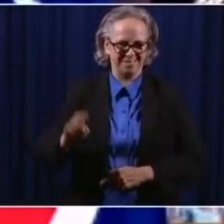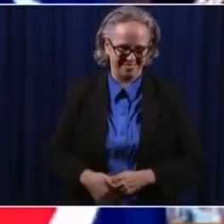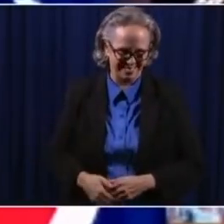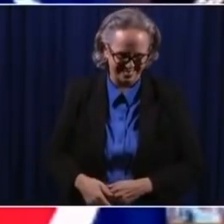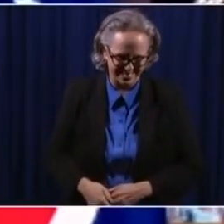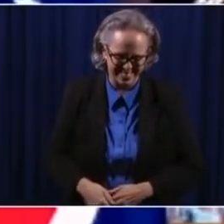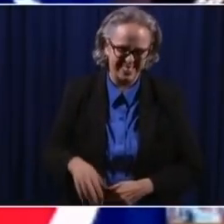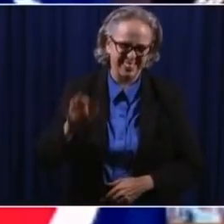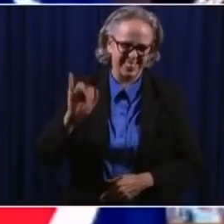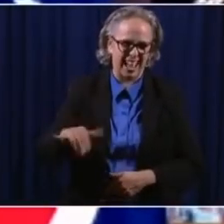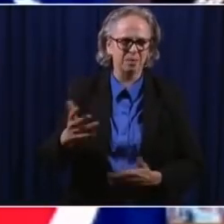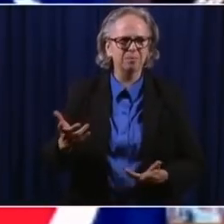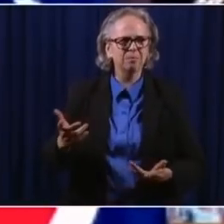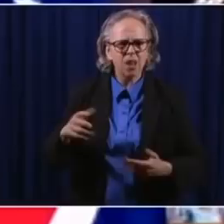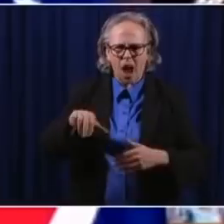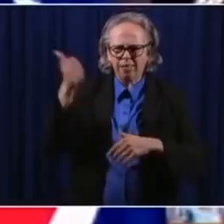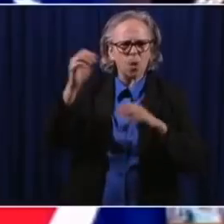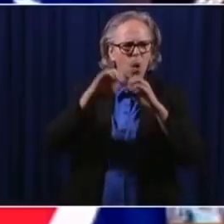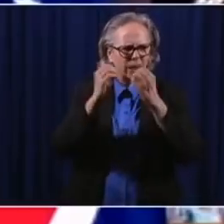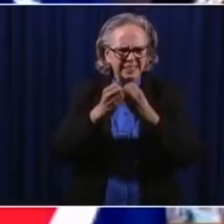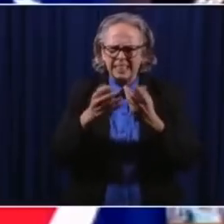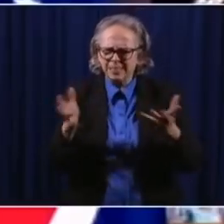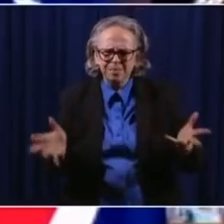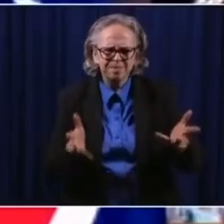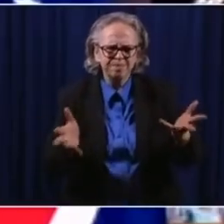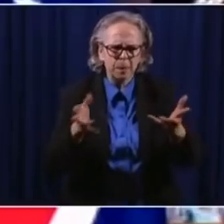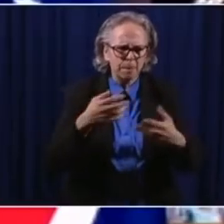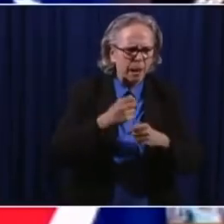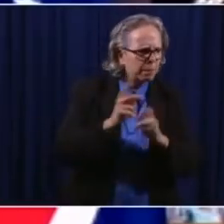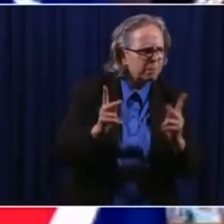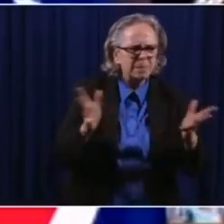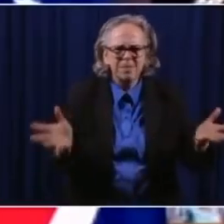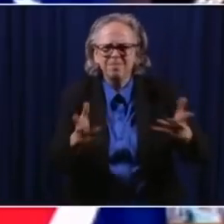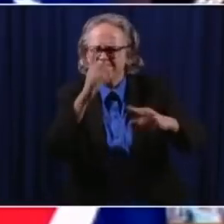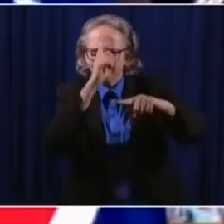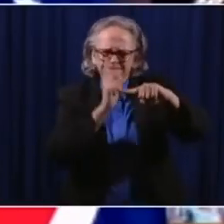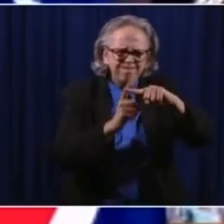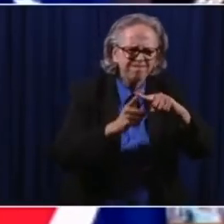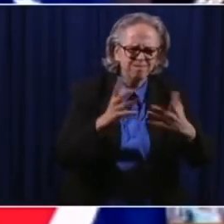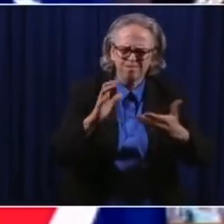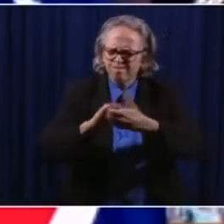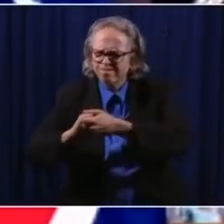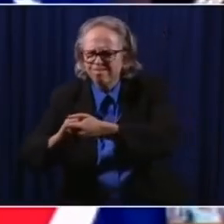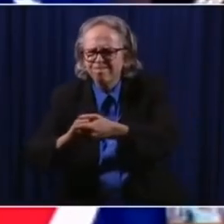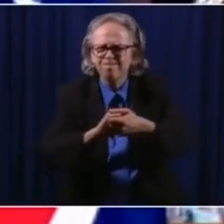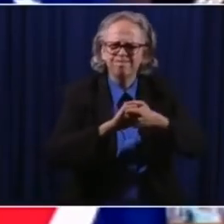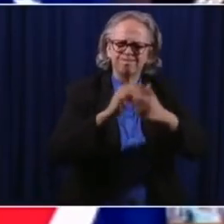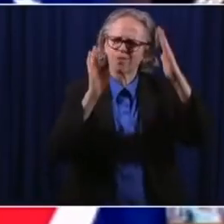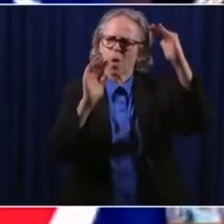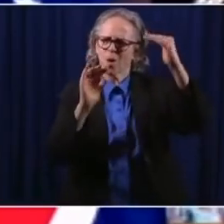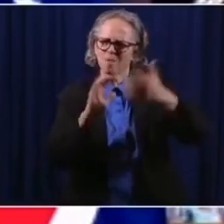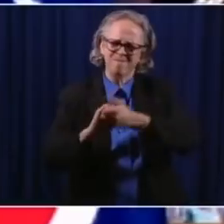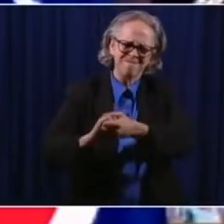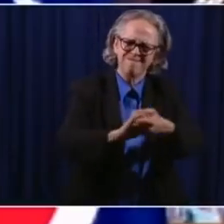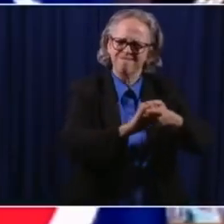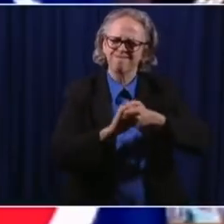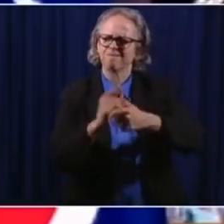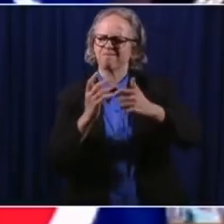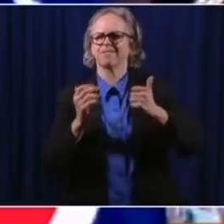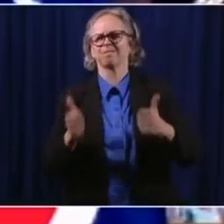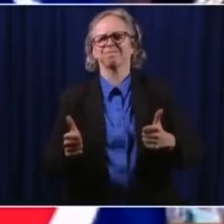young people, doing things to weave their community together and serve others. So we thank